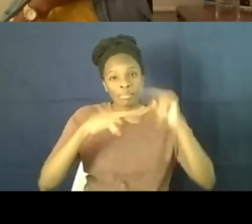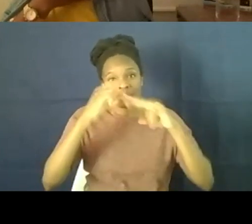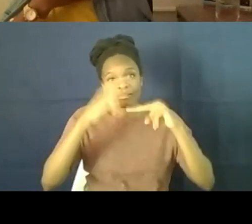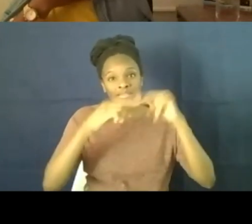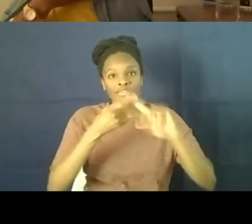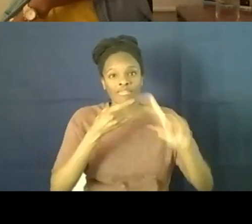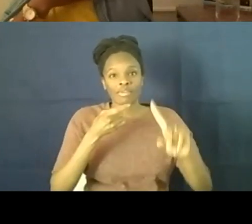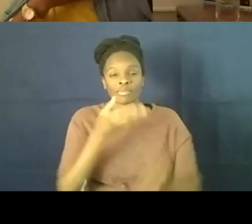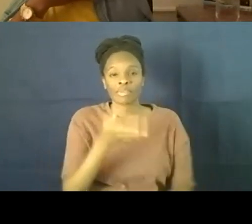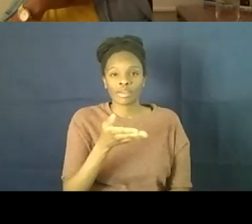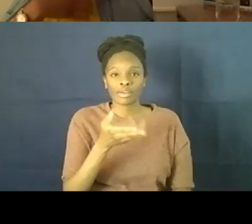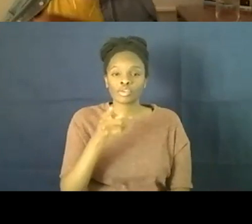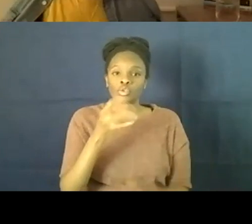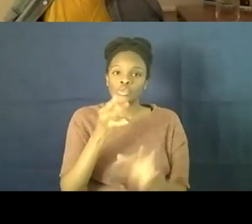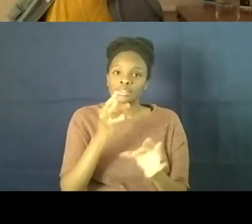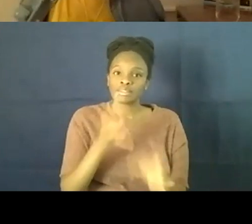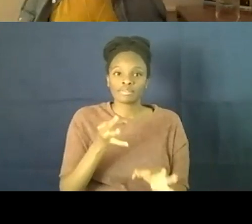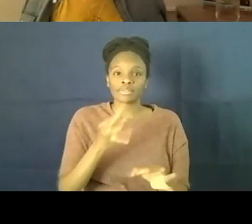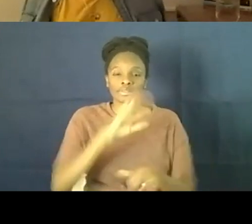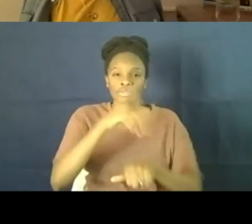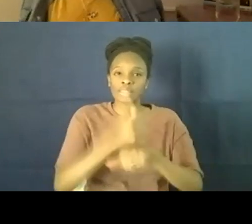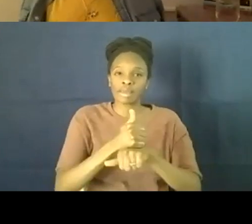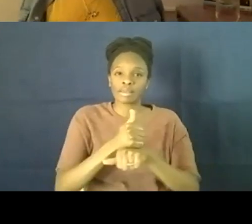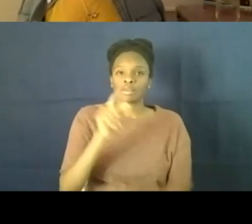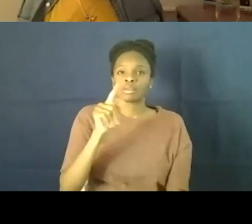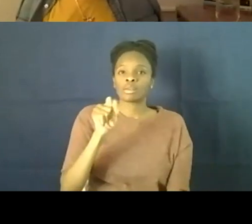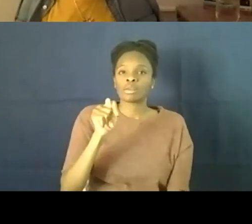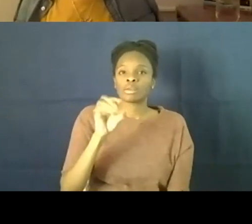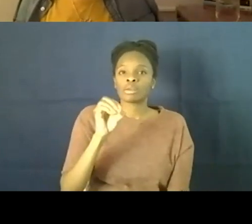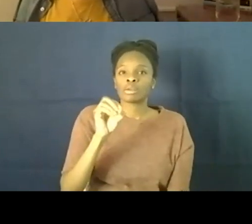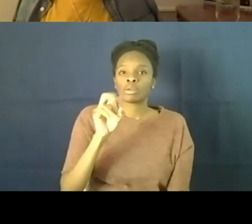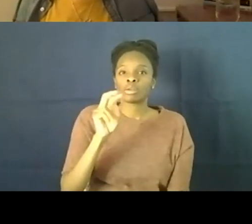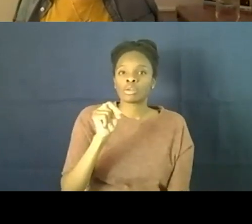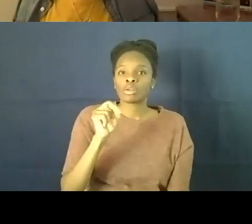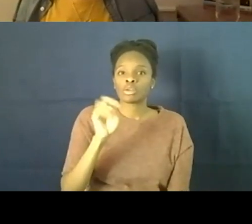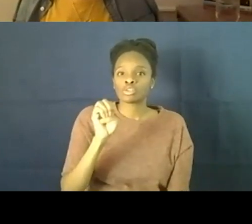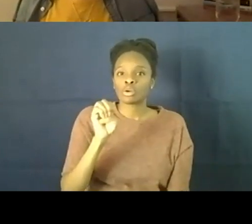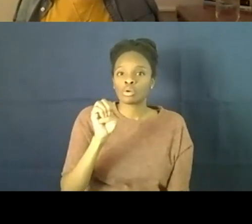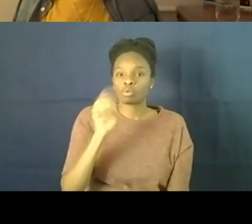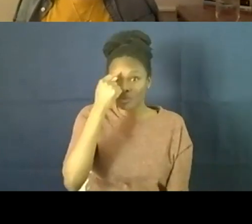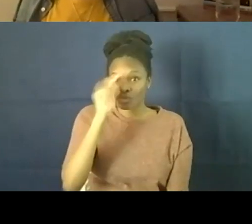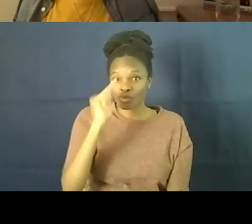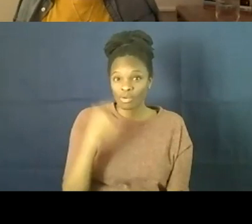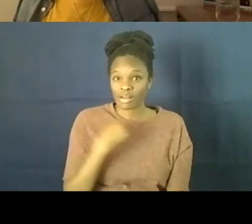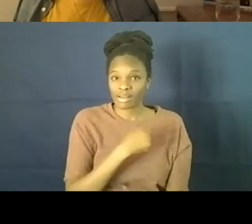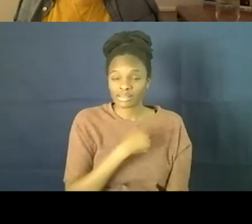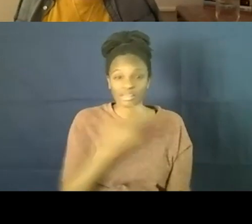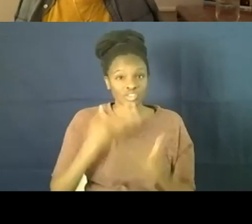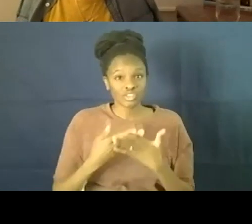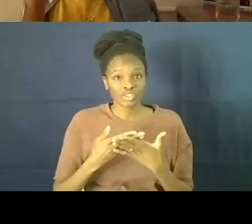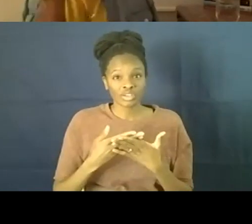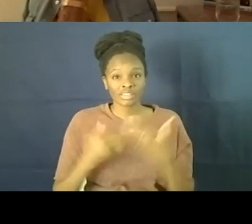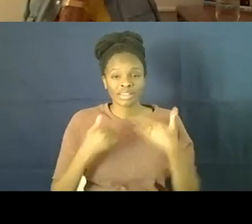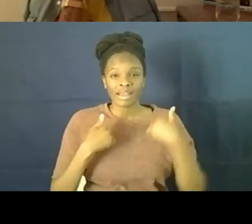definitely, like, set that tone for us, because it's good to be given, like, you know, rein